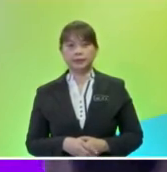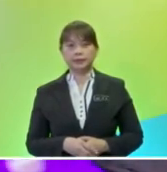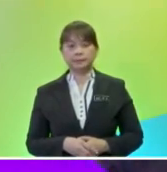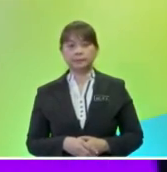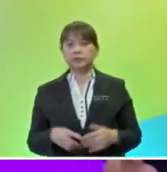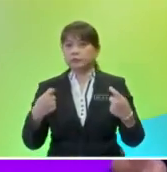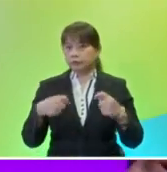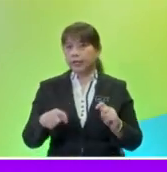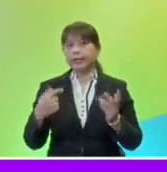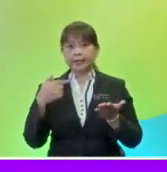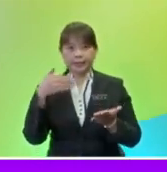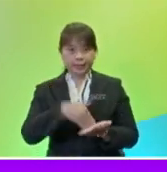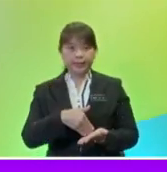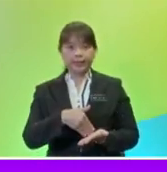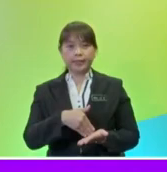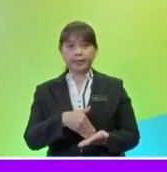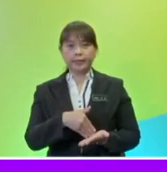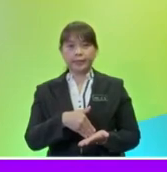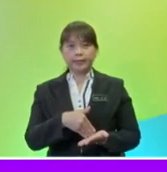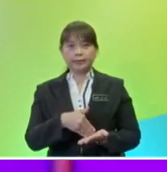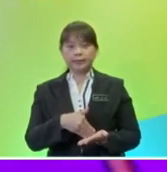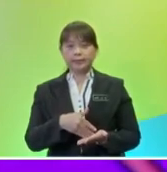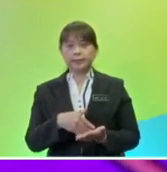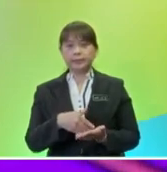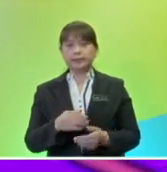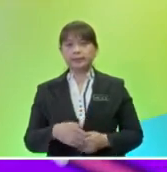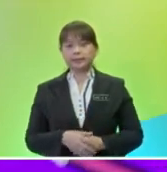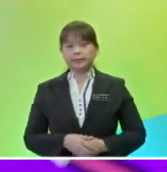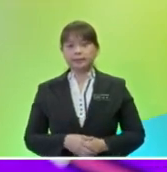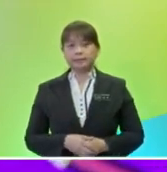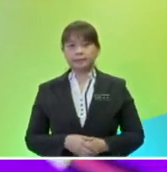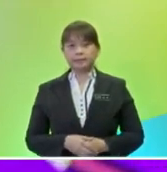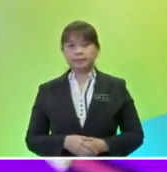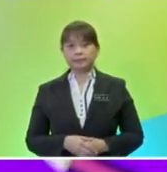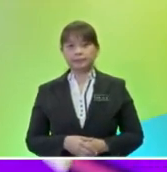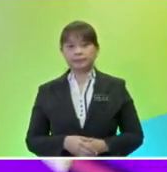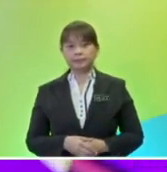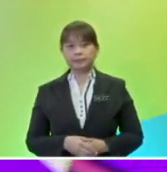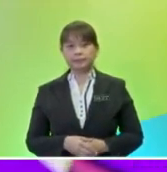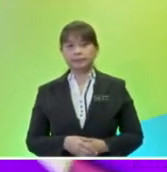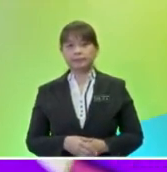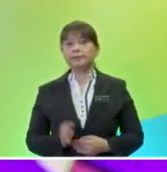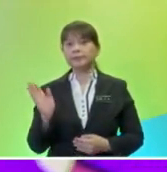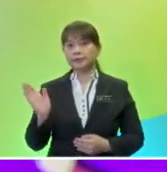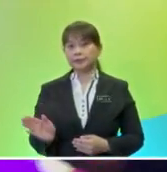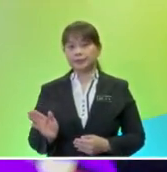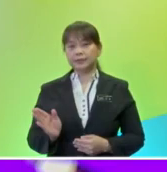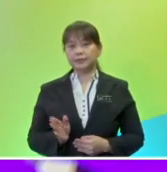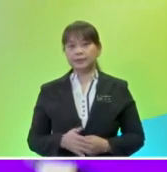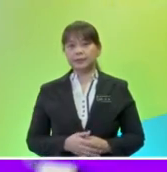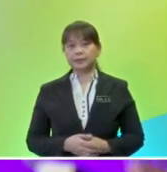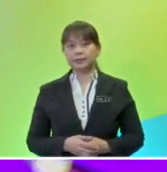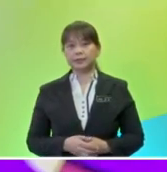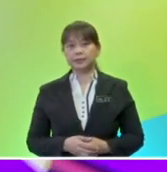here. All right. And then chugga, chugga, chugga, chugga, chugga, chugga, choo choo. Oh, there you go.